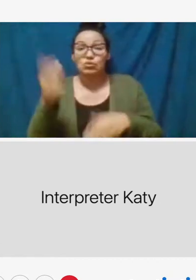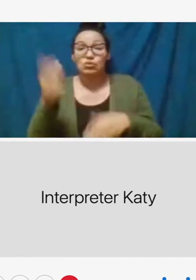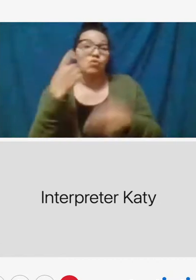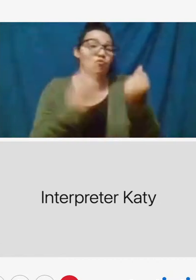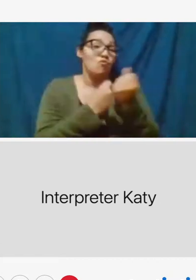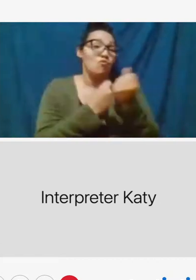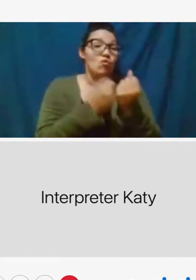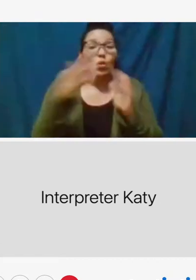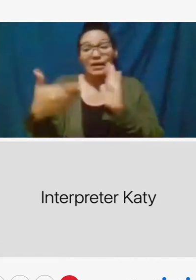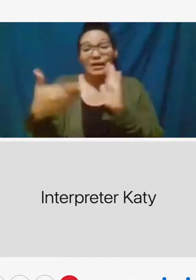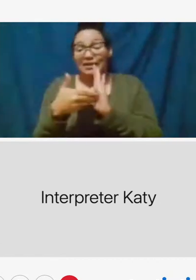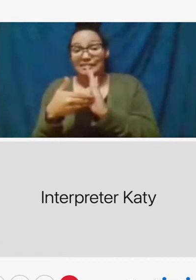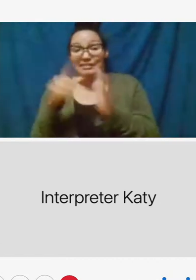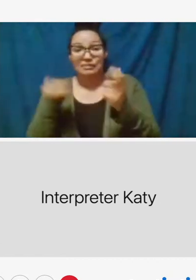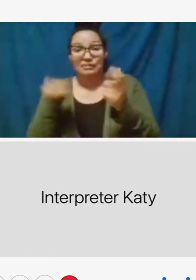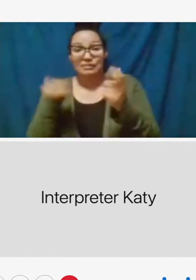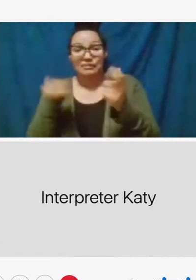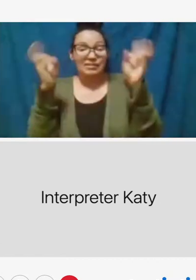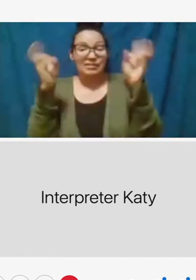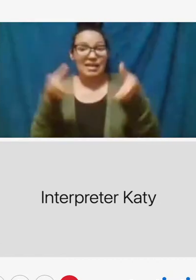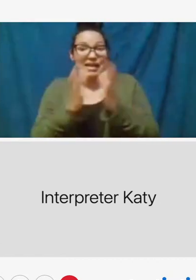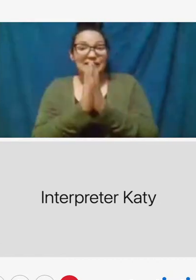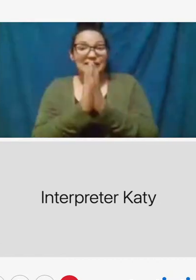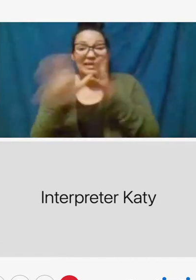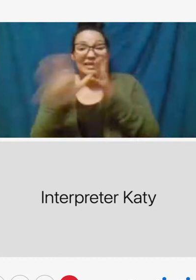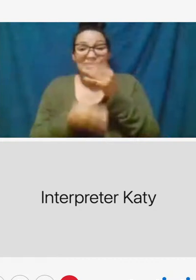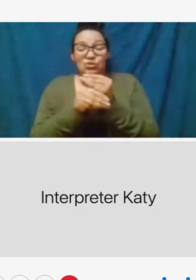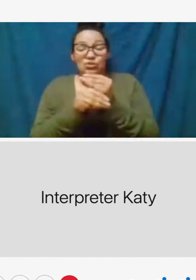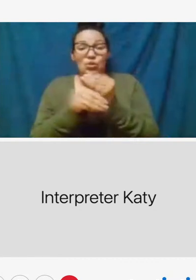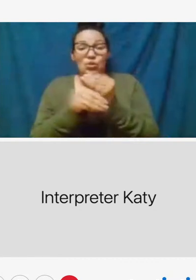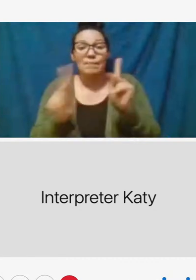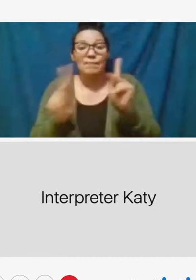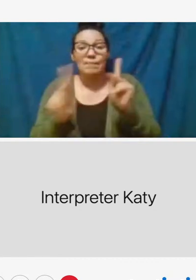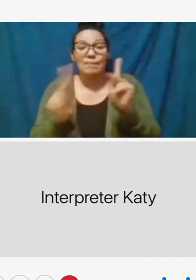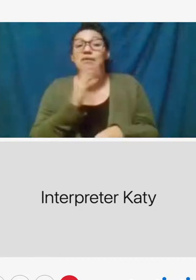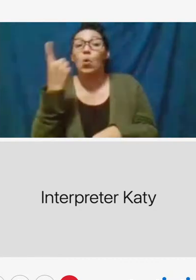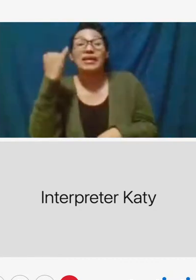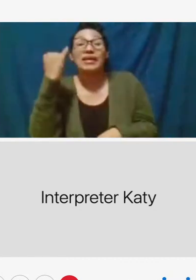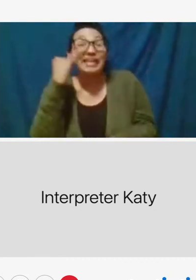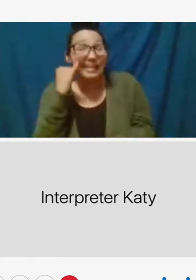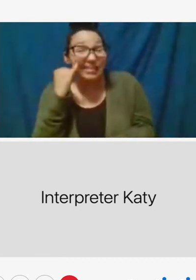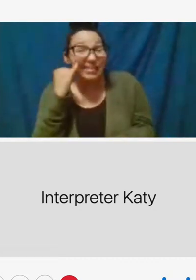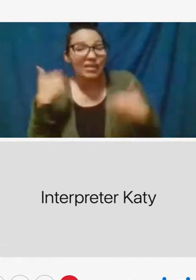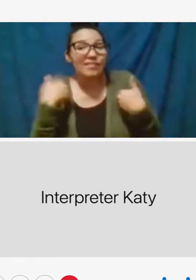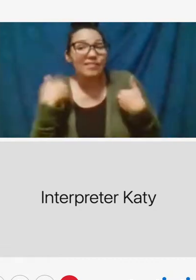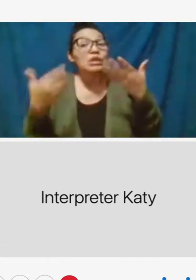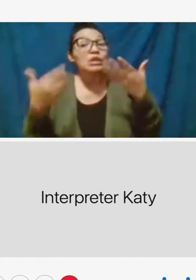and may ask that additional person speak only if they have something you to